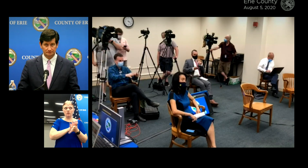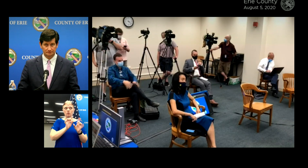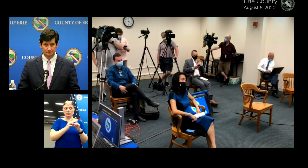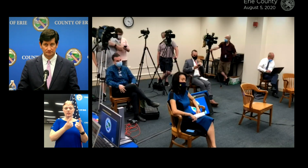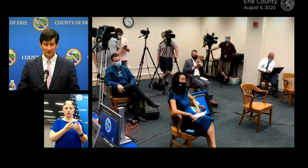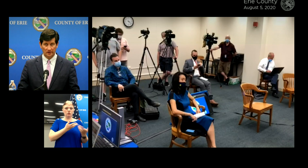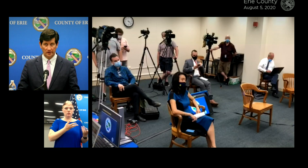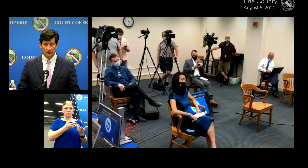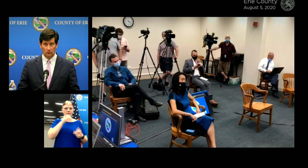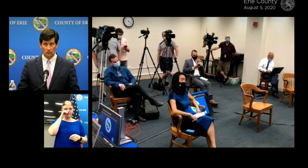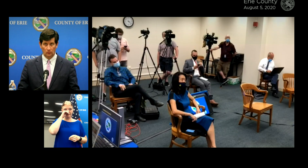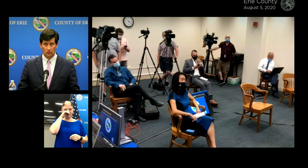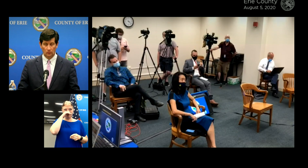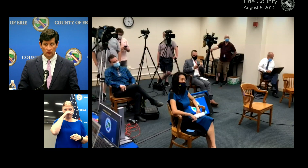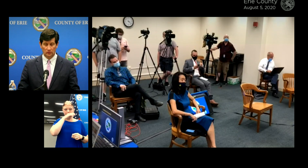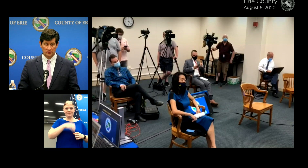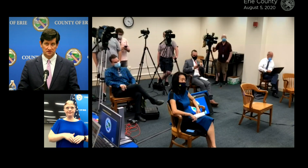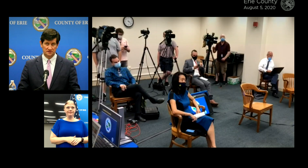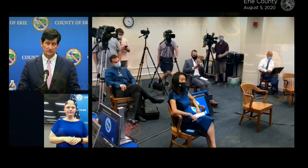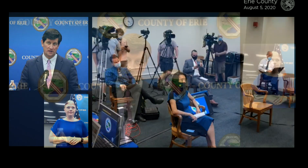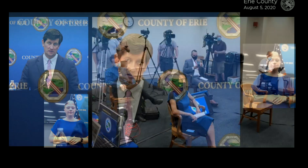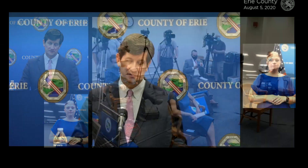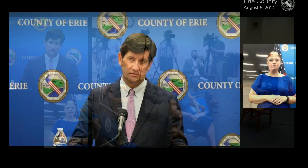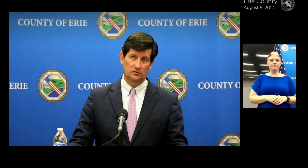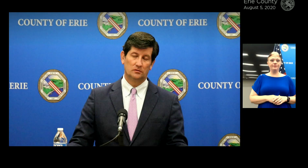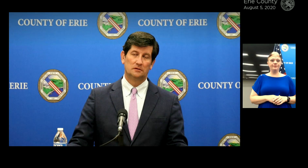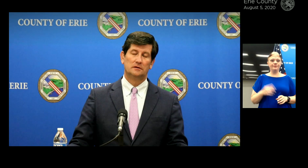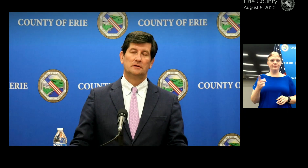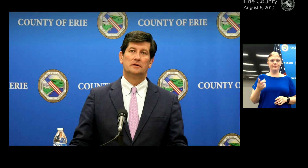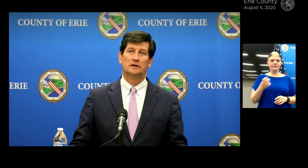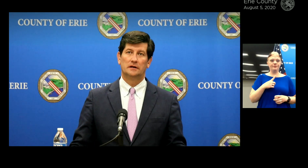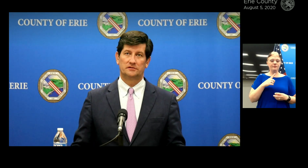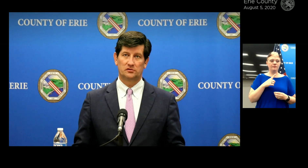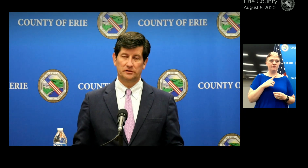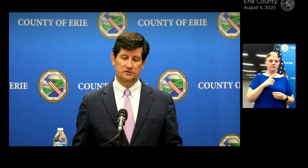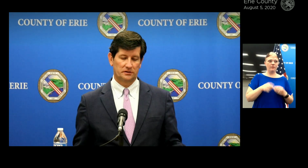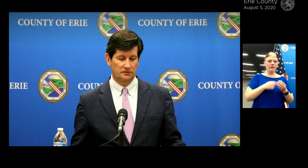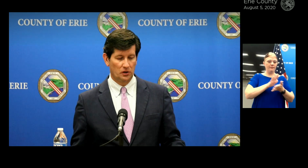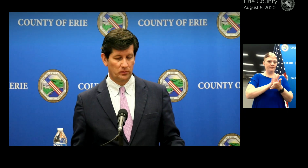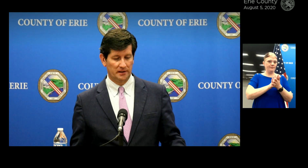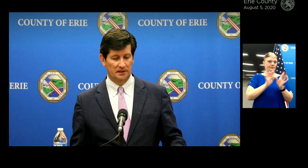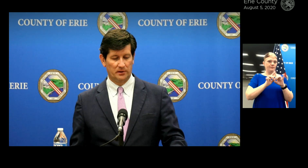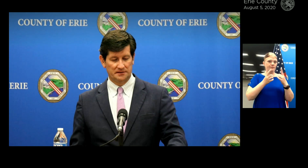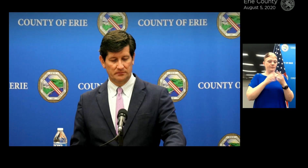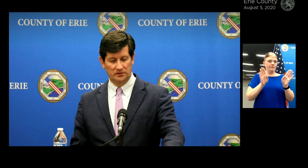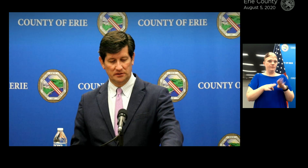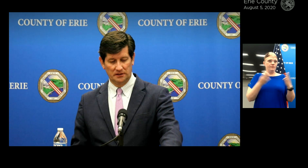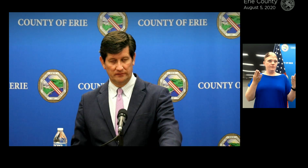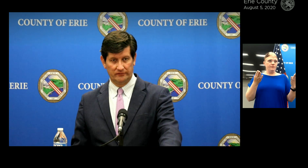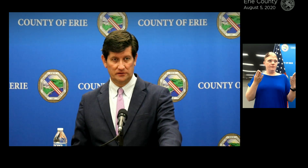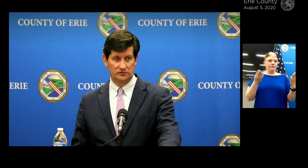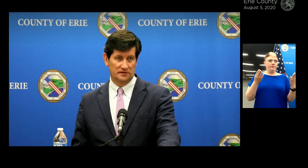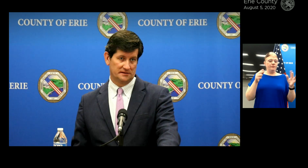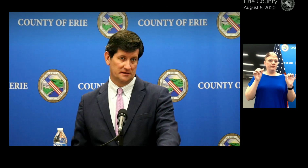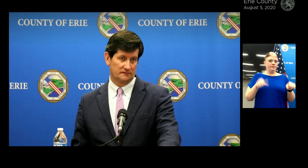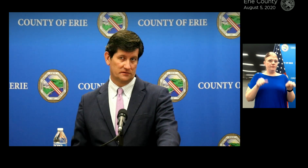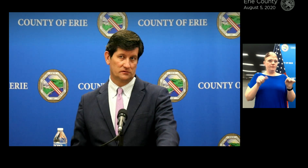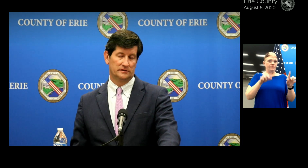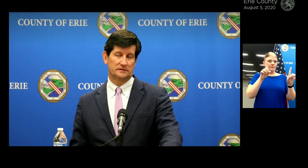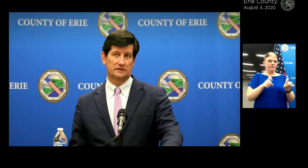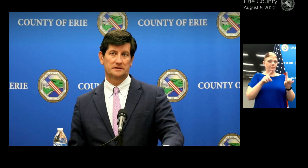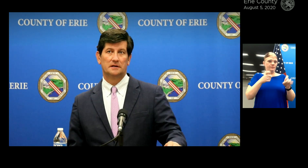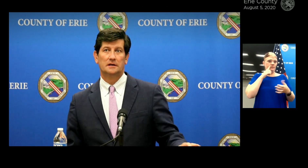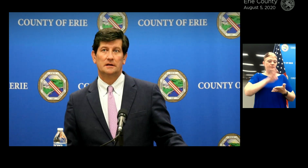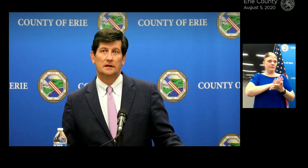have any say in this? The question is in regards to school districts reopening and the possibility of having to do testing for